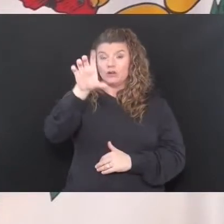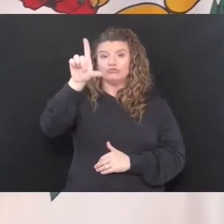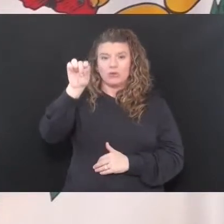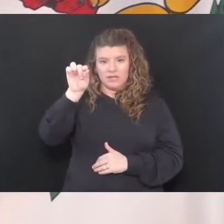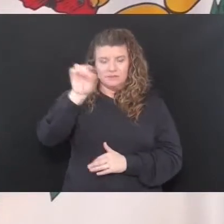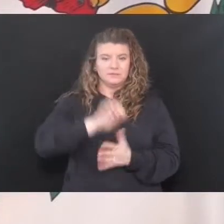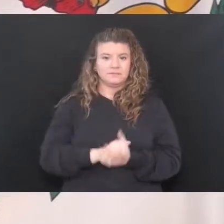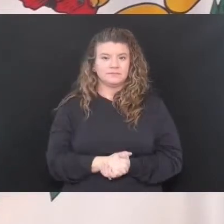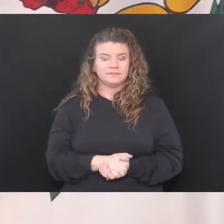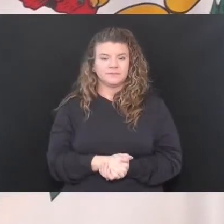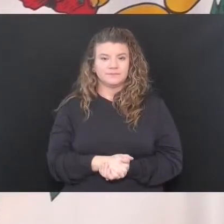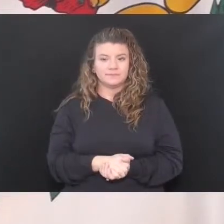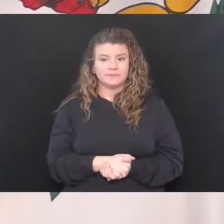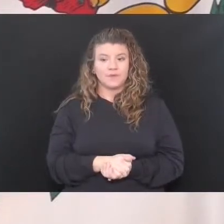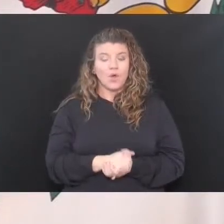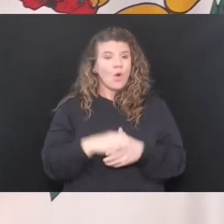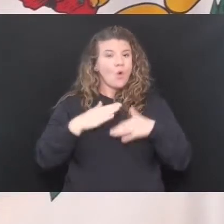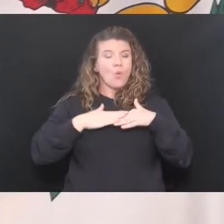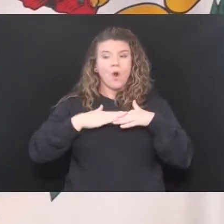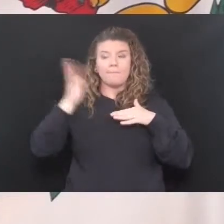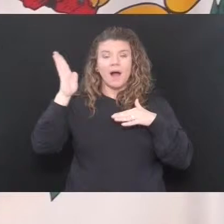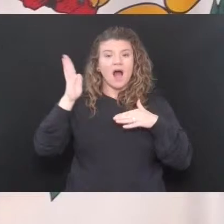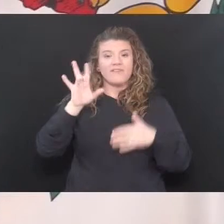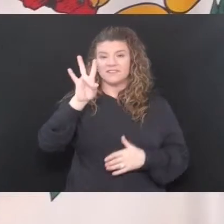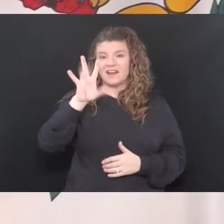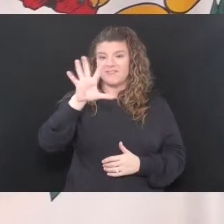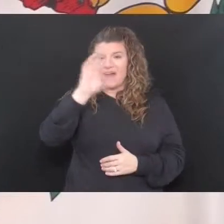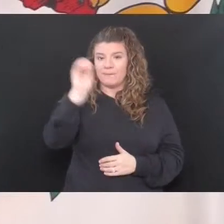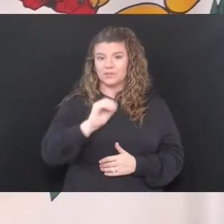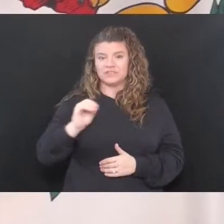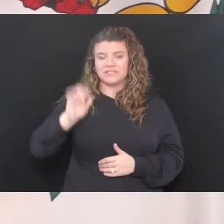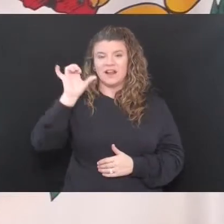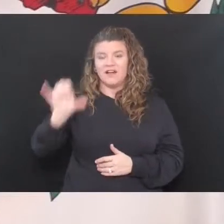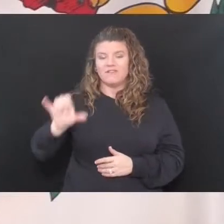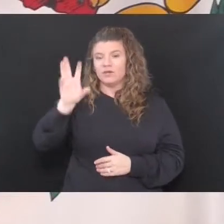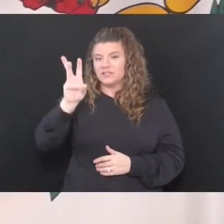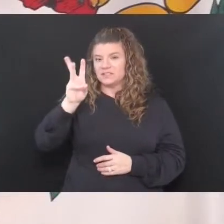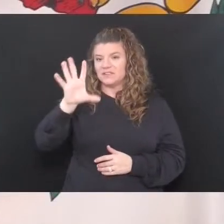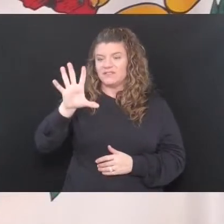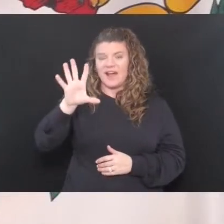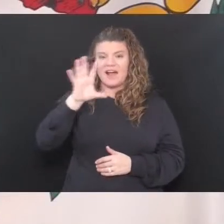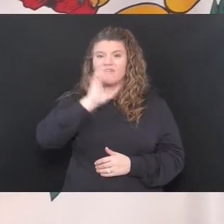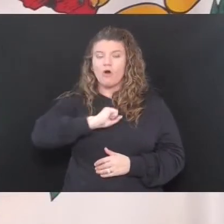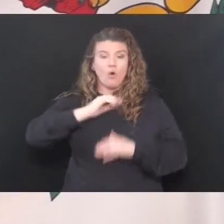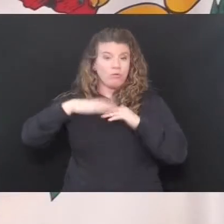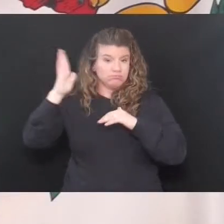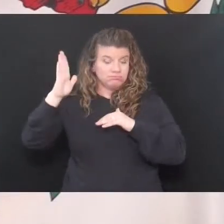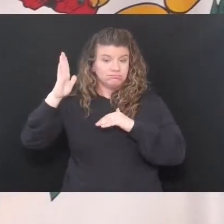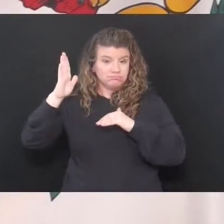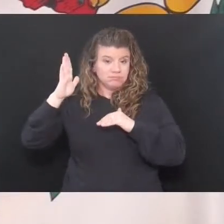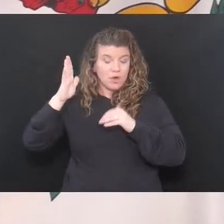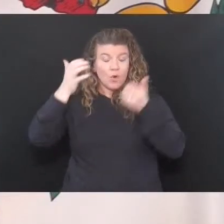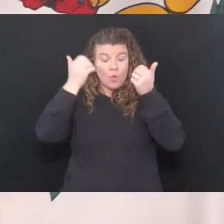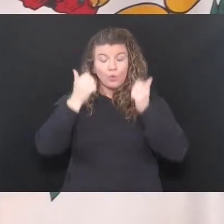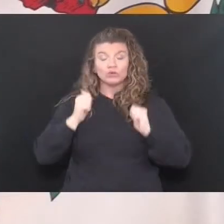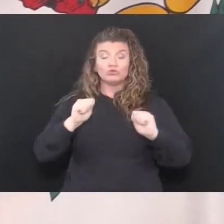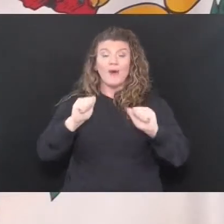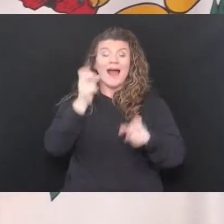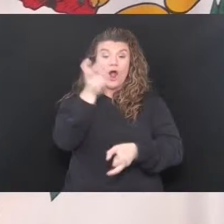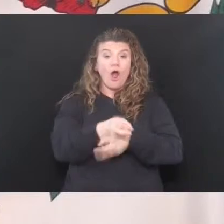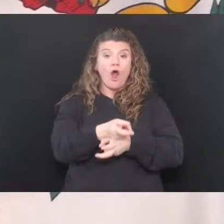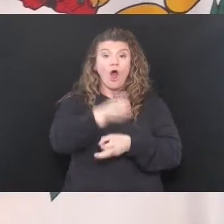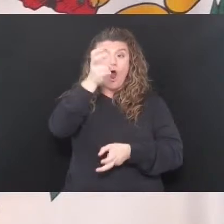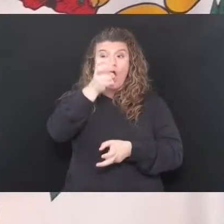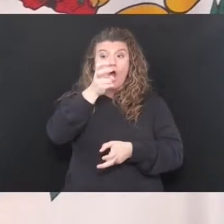476,720. We're above 75% of those 65 years of age and older. We're trying really